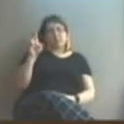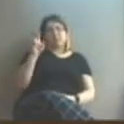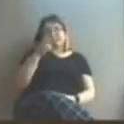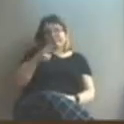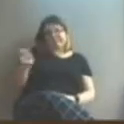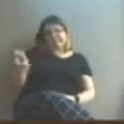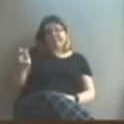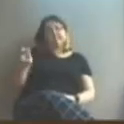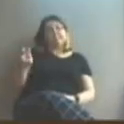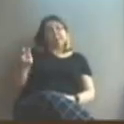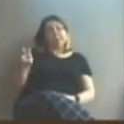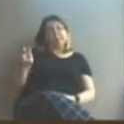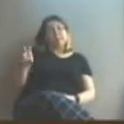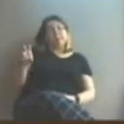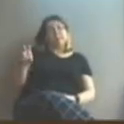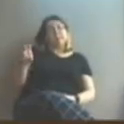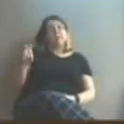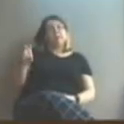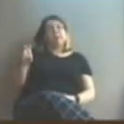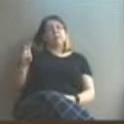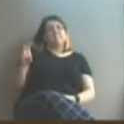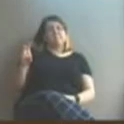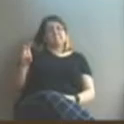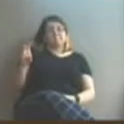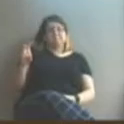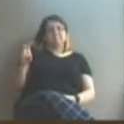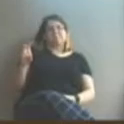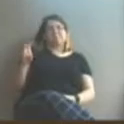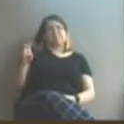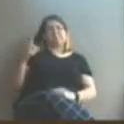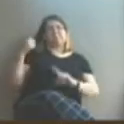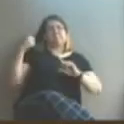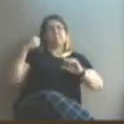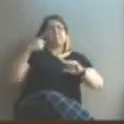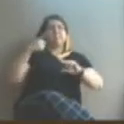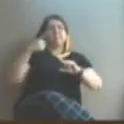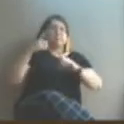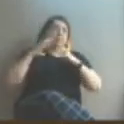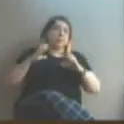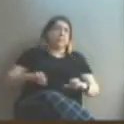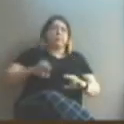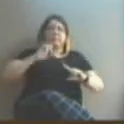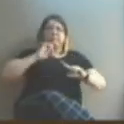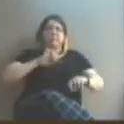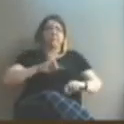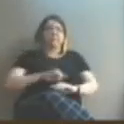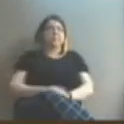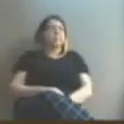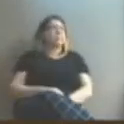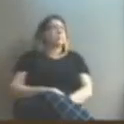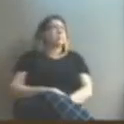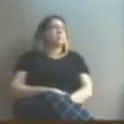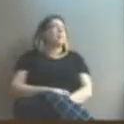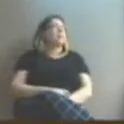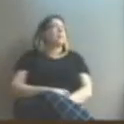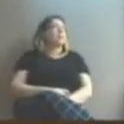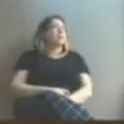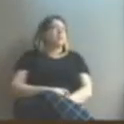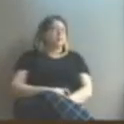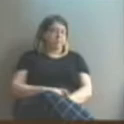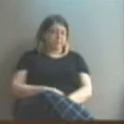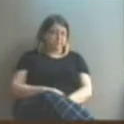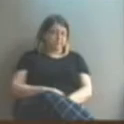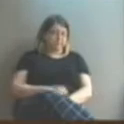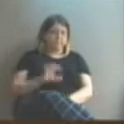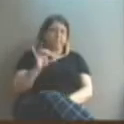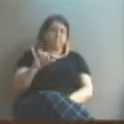transferred into a position here. And our goal was to be customer responsive. When that team was taken